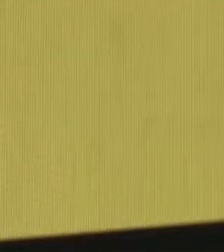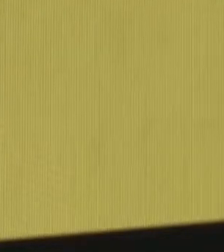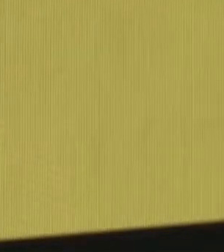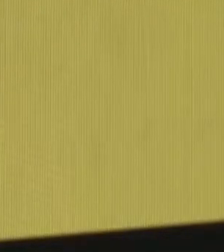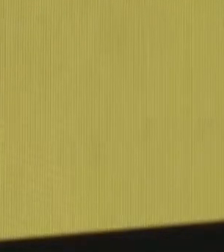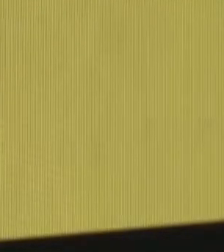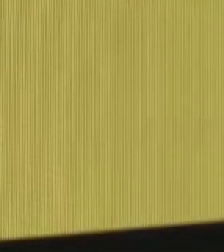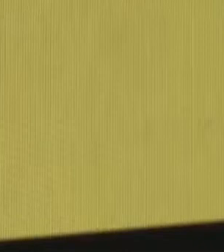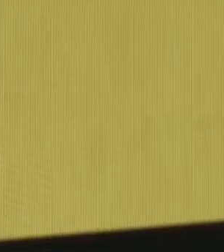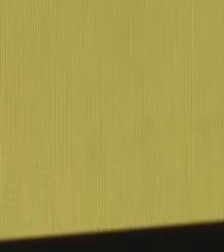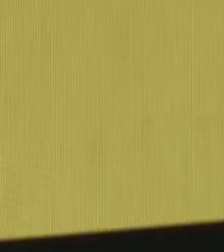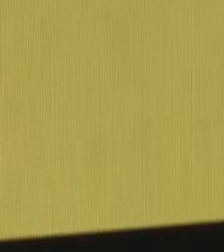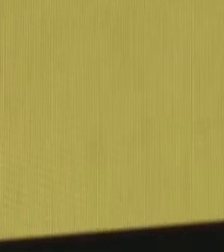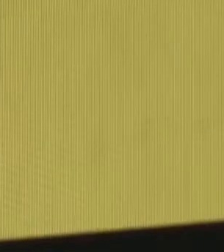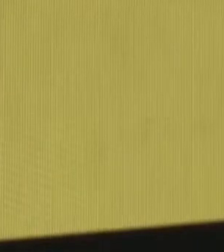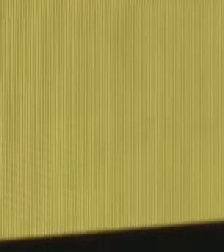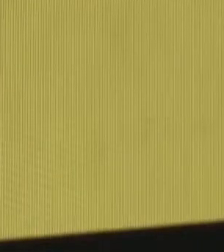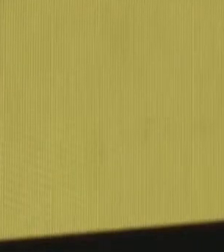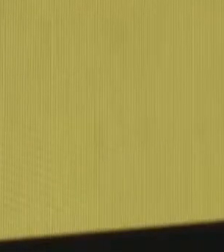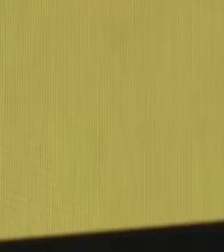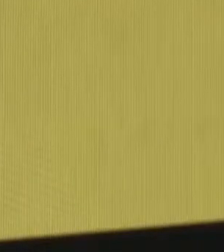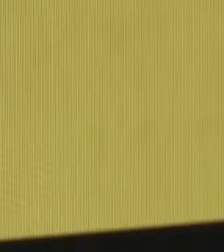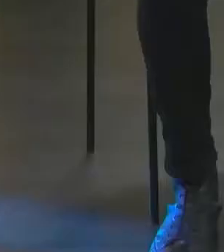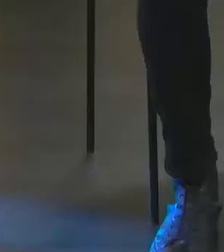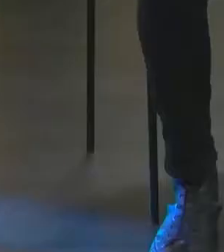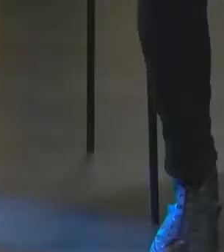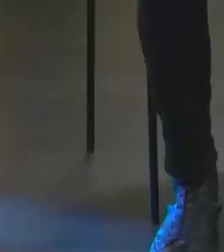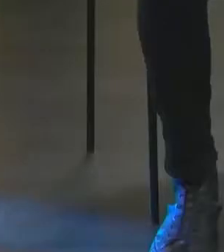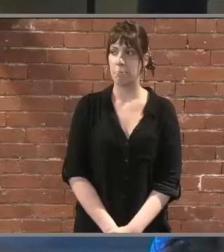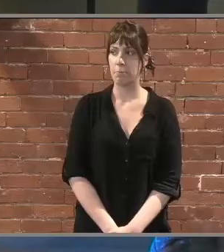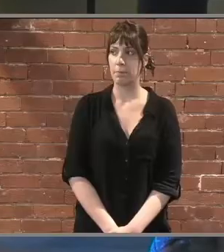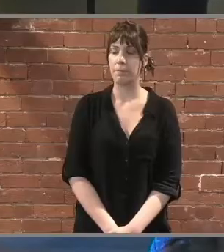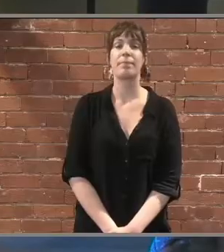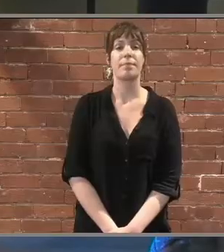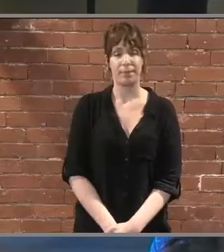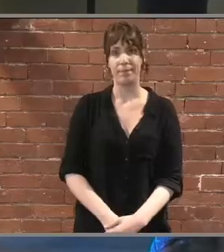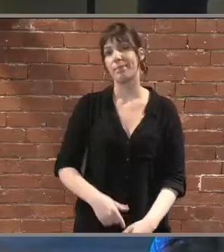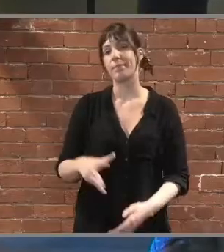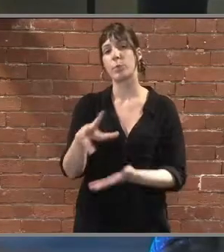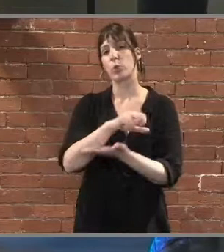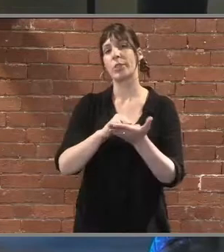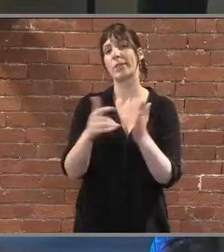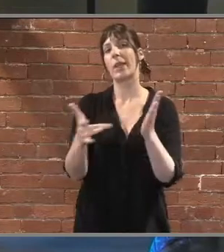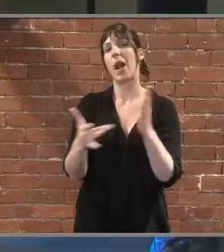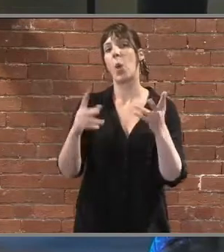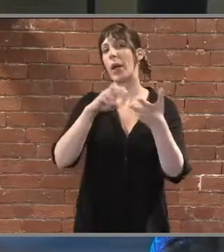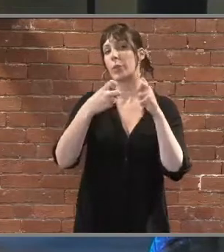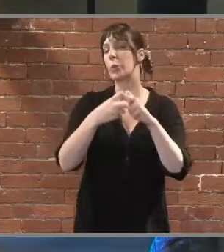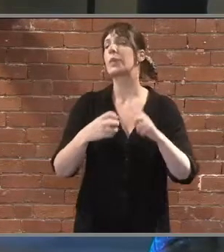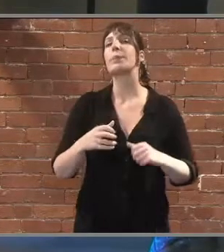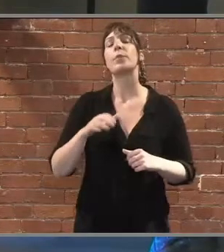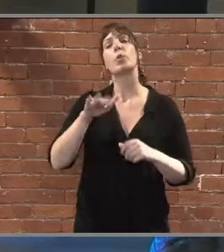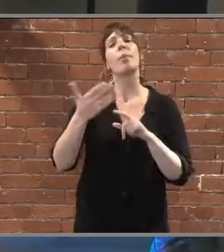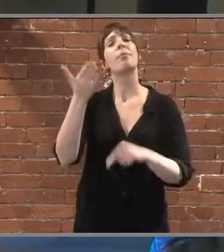started playing shows again recently, and I've really loved it. Yeah, really nice. Once again, I saw you recently with the State